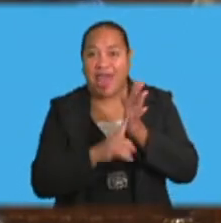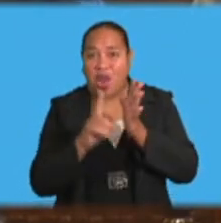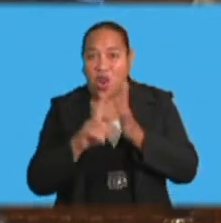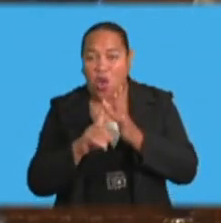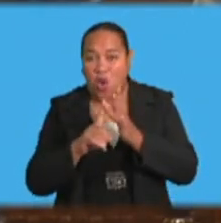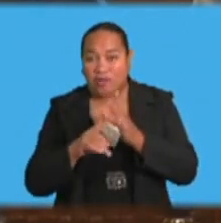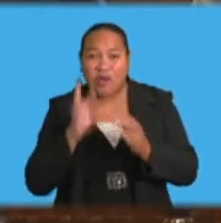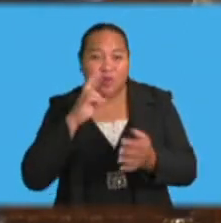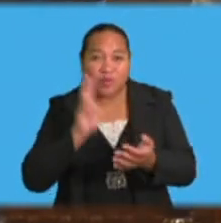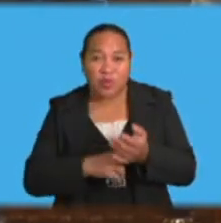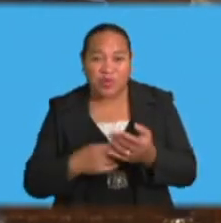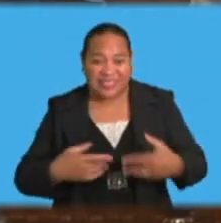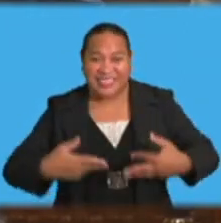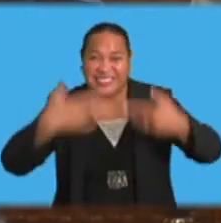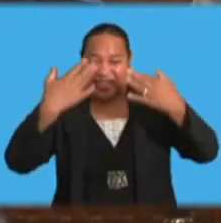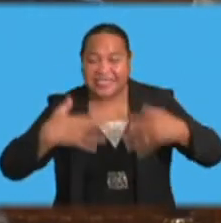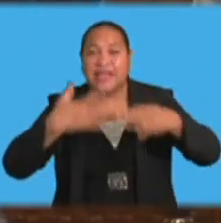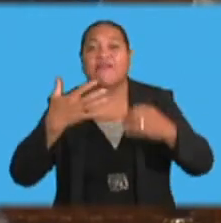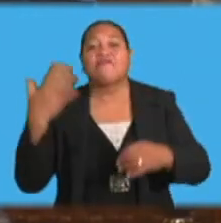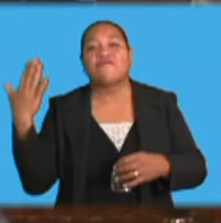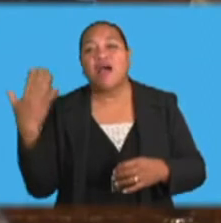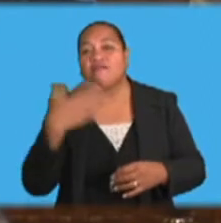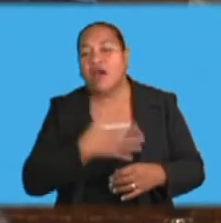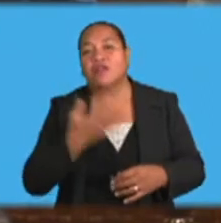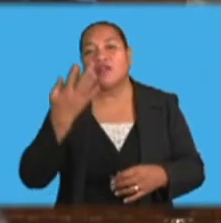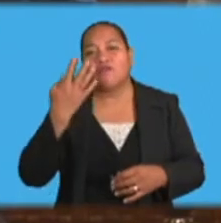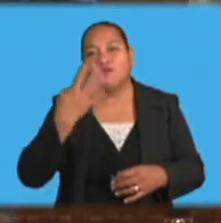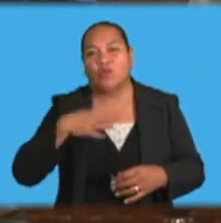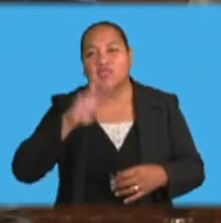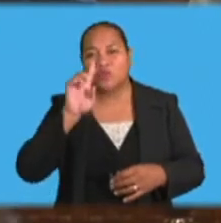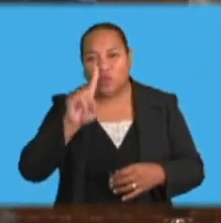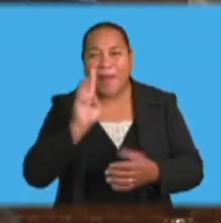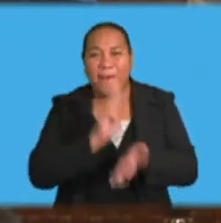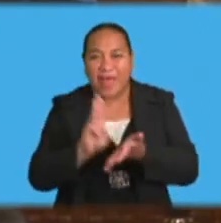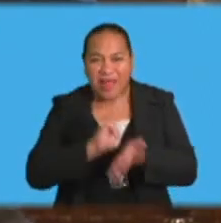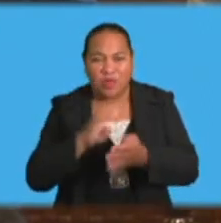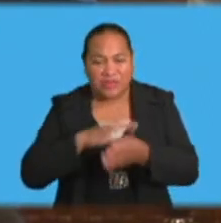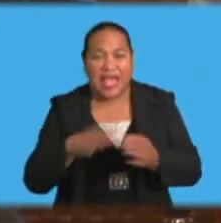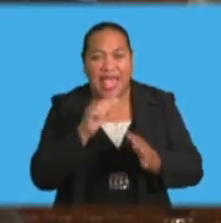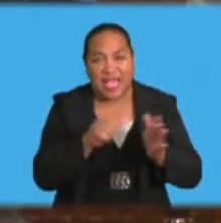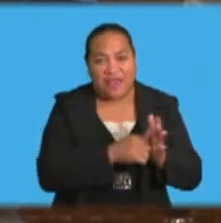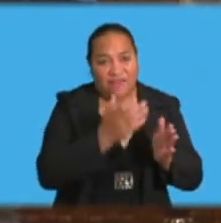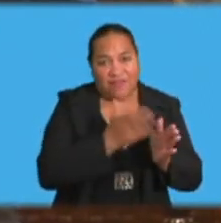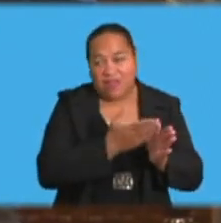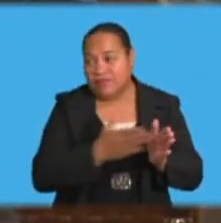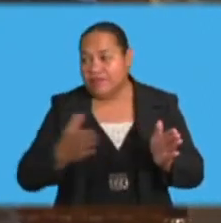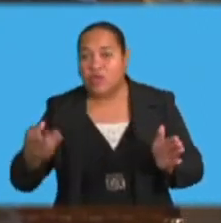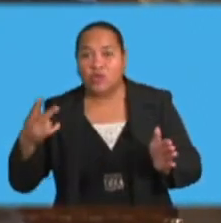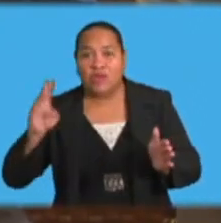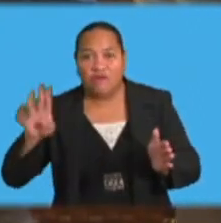stats, there are about 541 million young workers. These are between the age of 15 to 24 years old, which